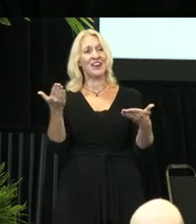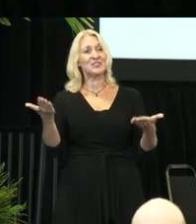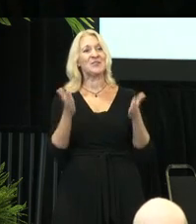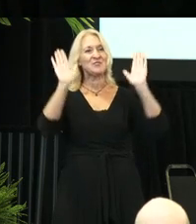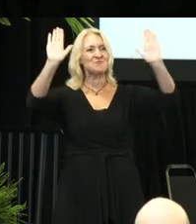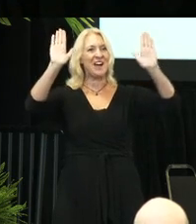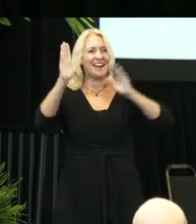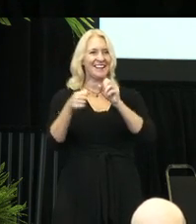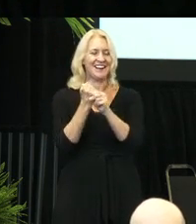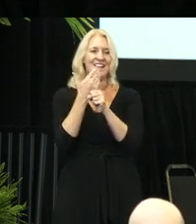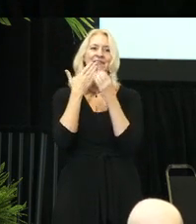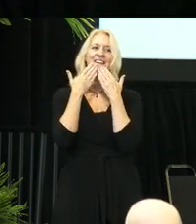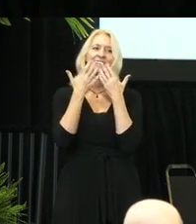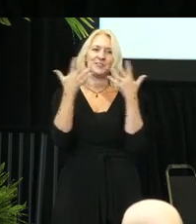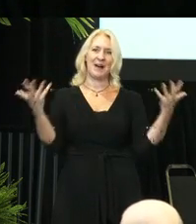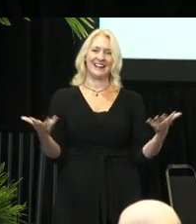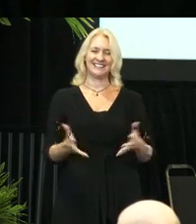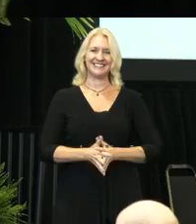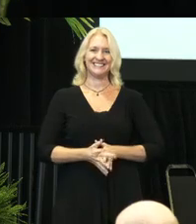very much.